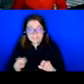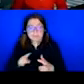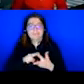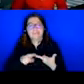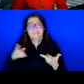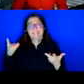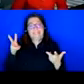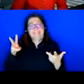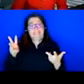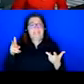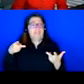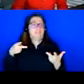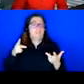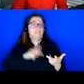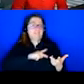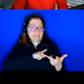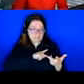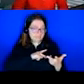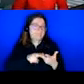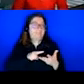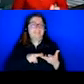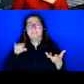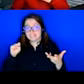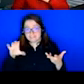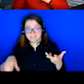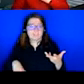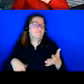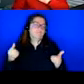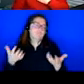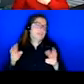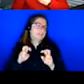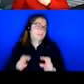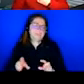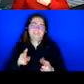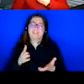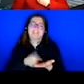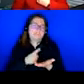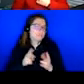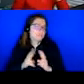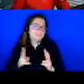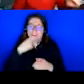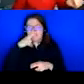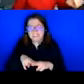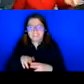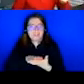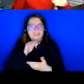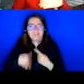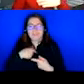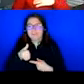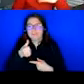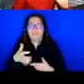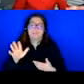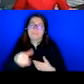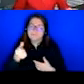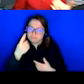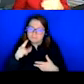lots of good assessments that you can take out as well. And sometimes they're fun to just learn about yourself too, but always good to know is like no assessment is perfect.